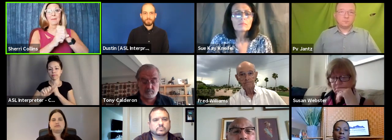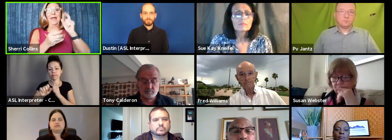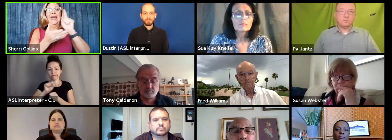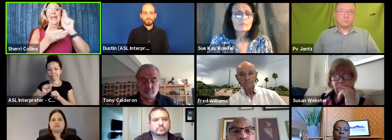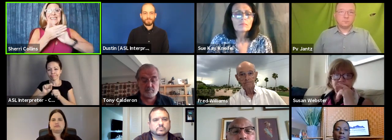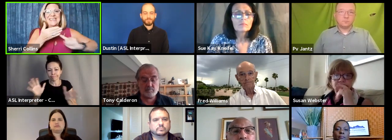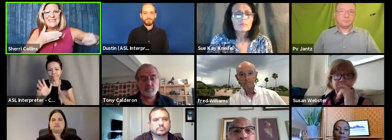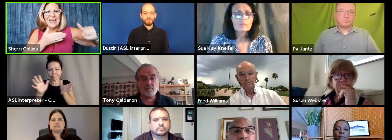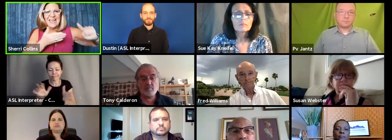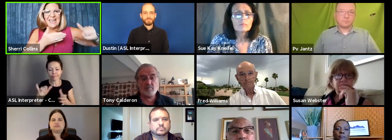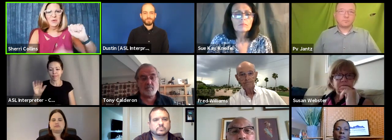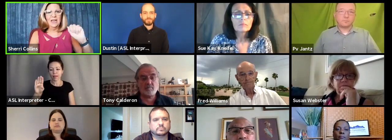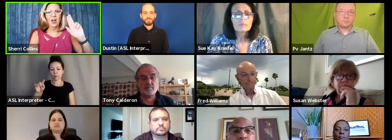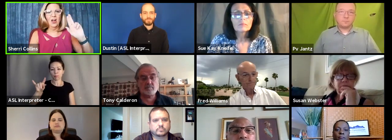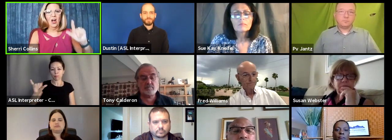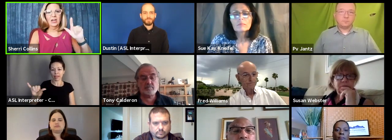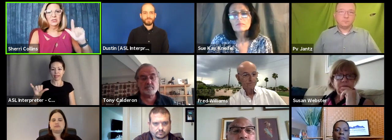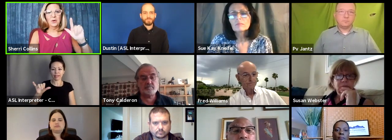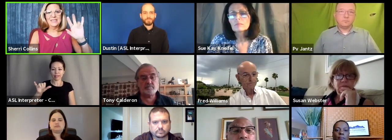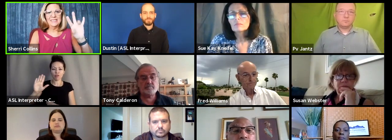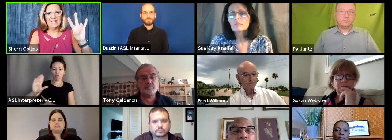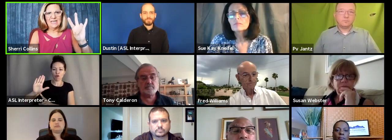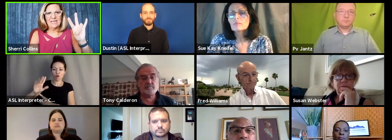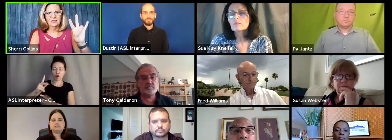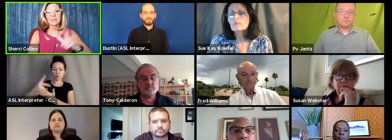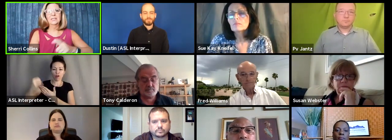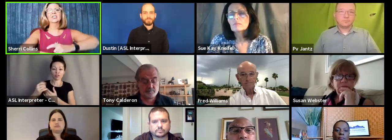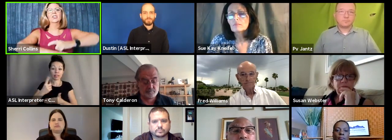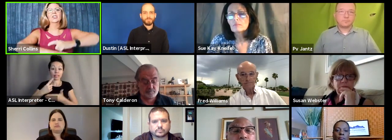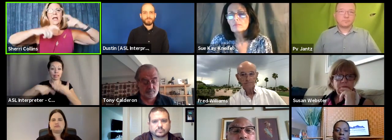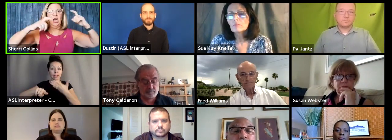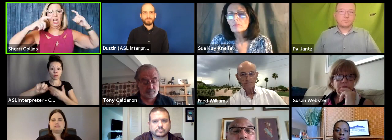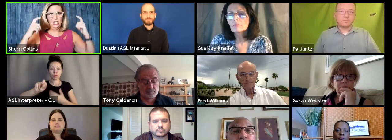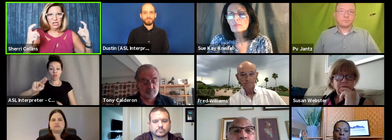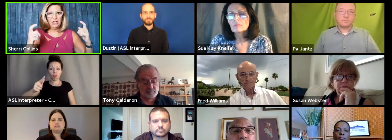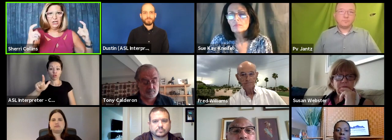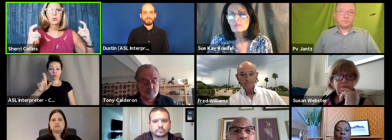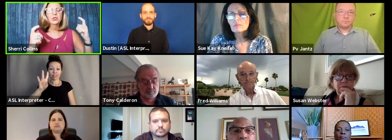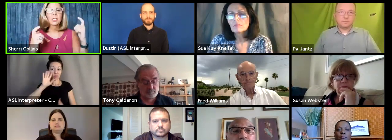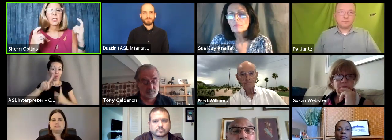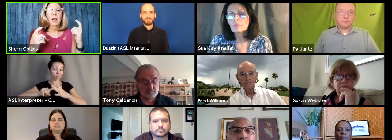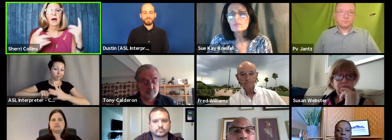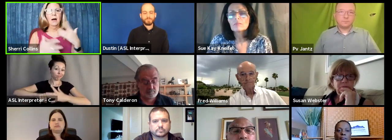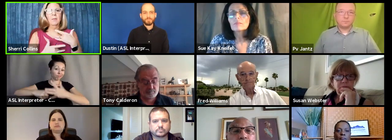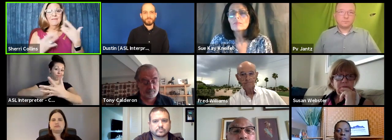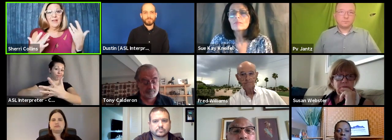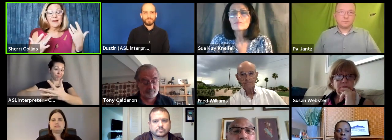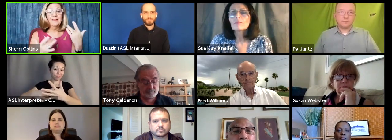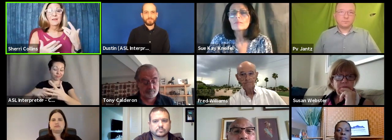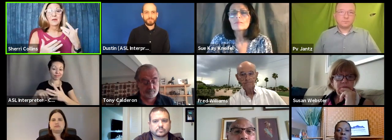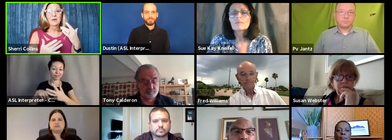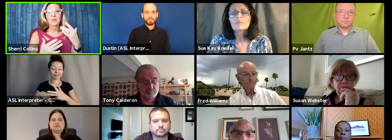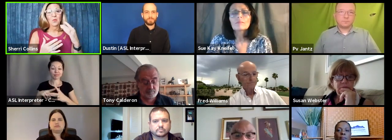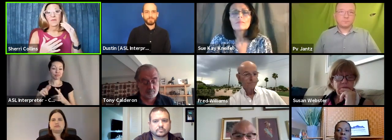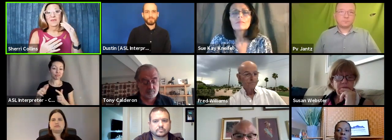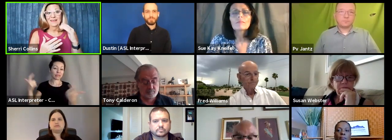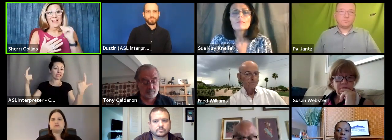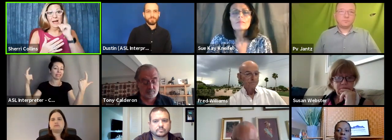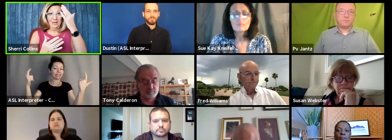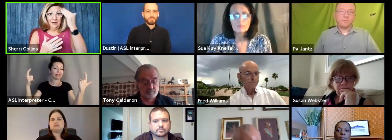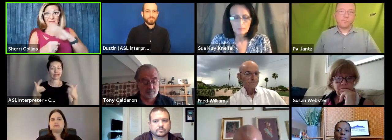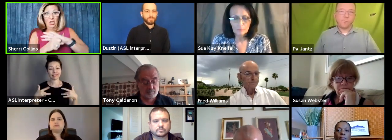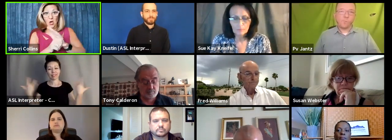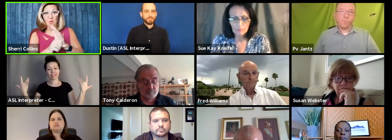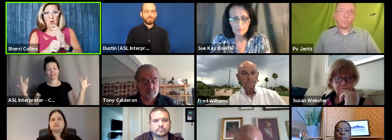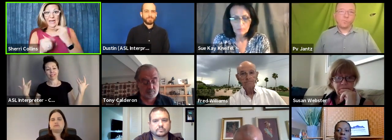the campaign next week, August 27th. So this is going to be a huge event,